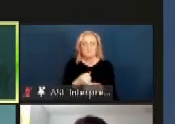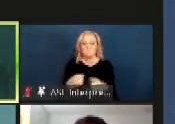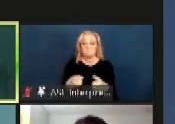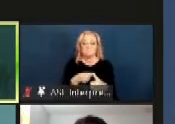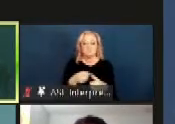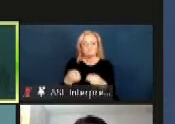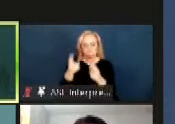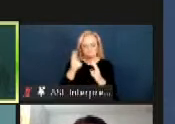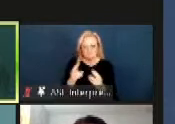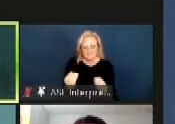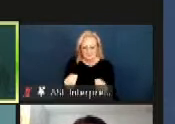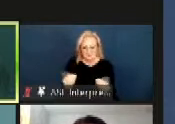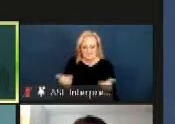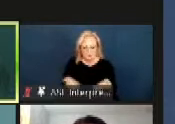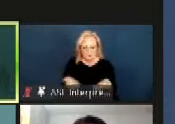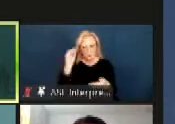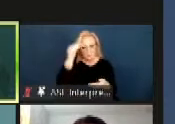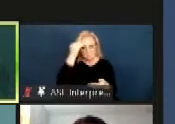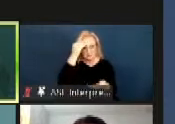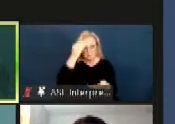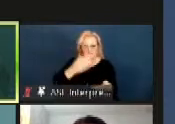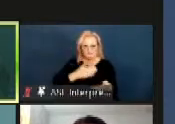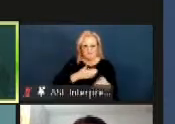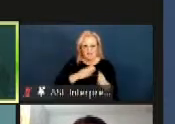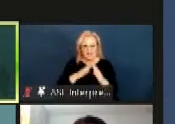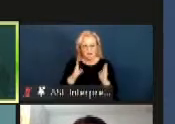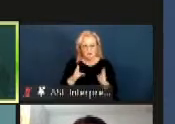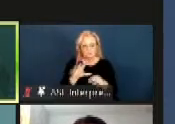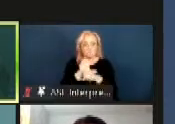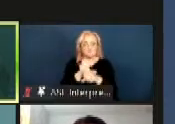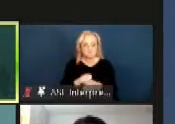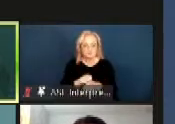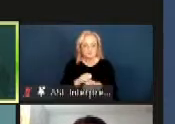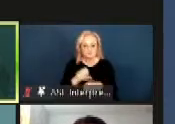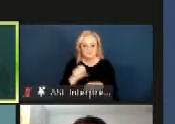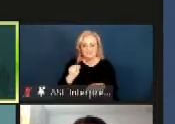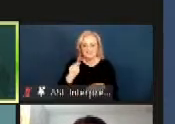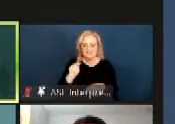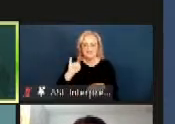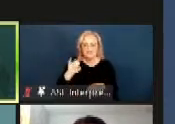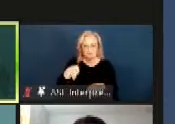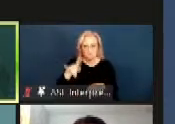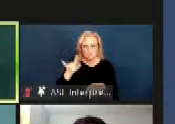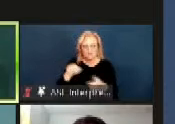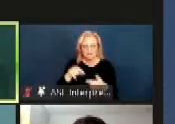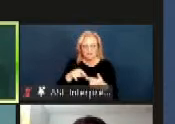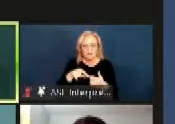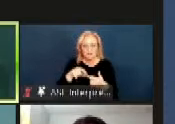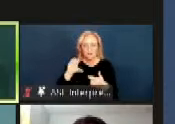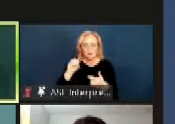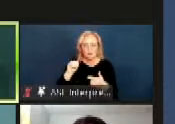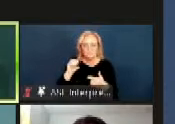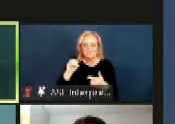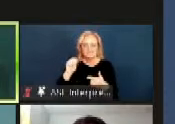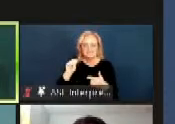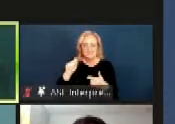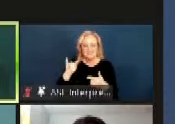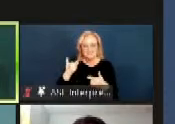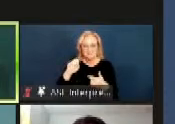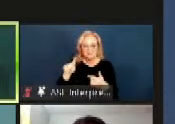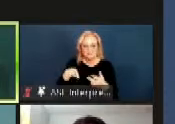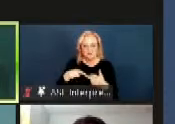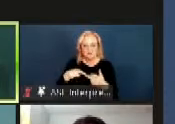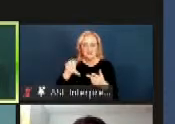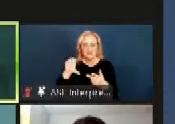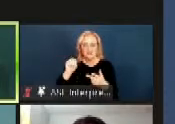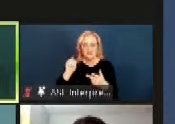am in Olympia, and at my house, I am on the traditional territories of the Nisqually, Coast Salish, Cowlitz, and Squaxin Island